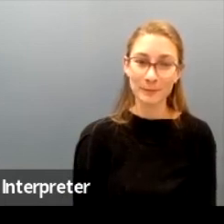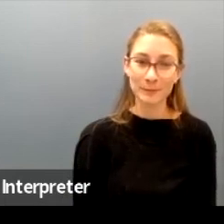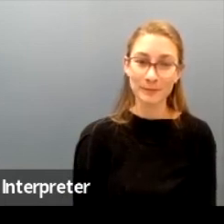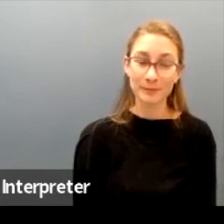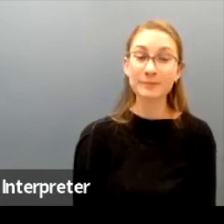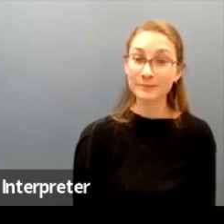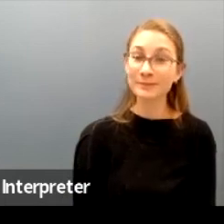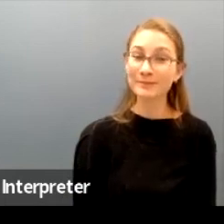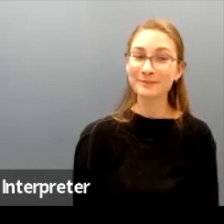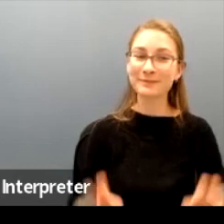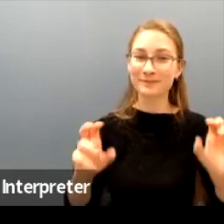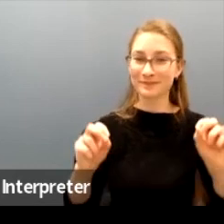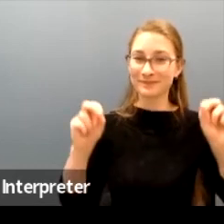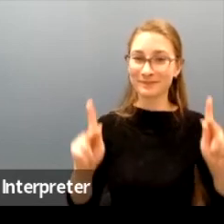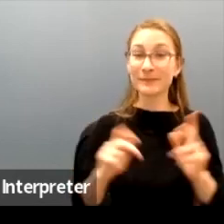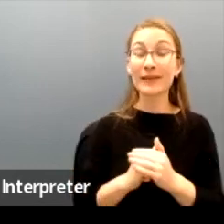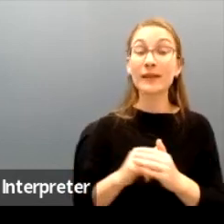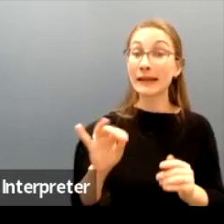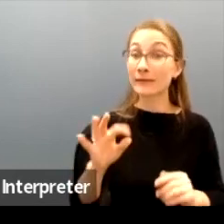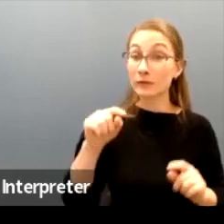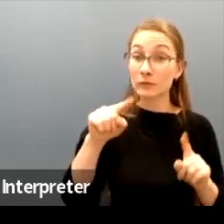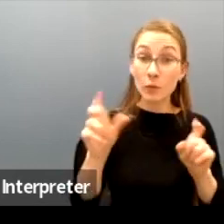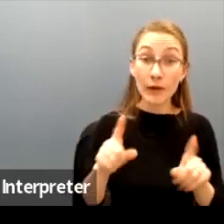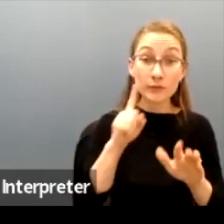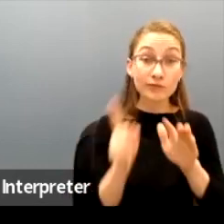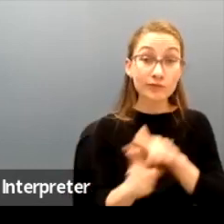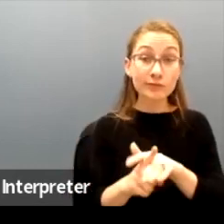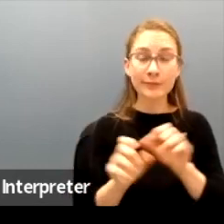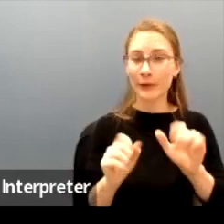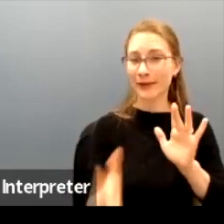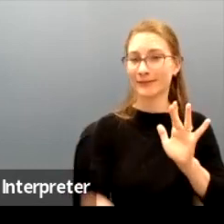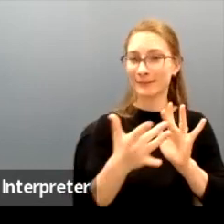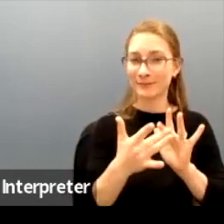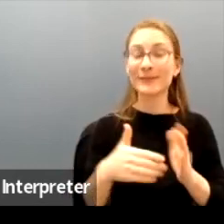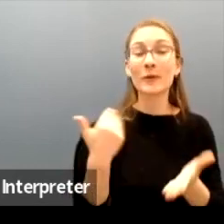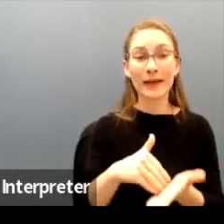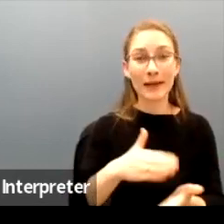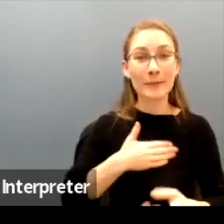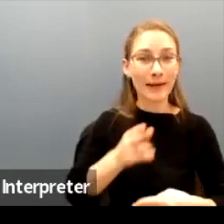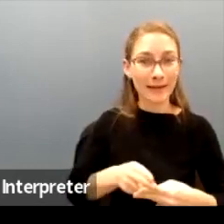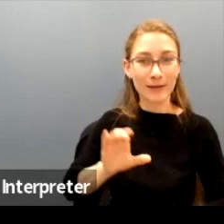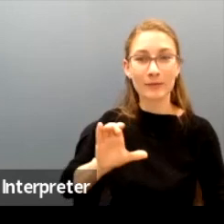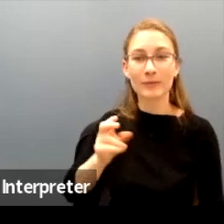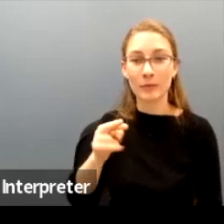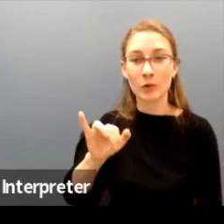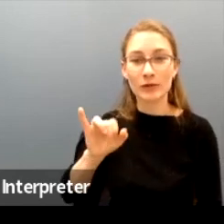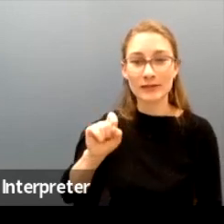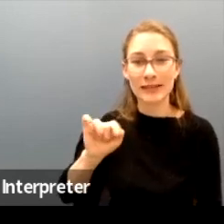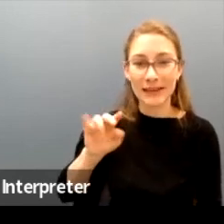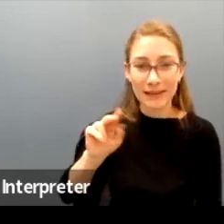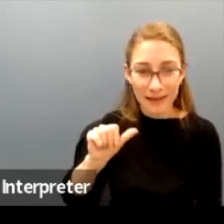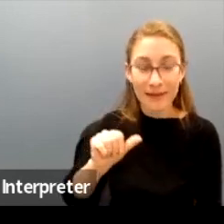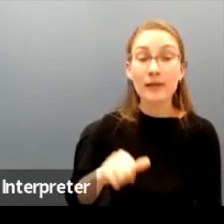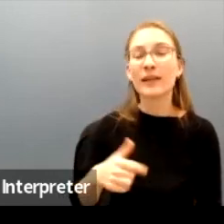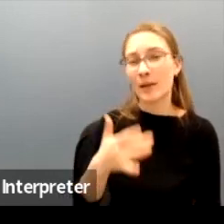Awesome. So if you have any questions, please feel free to get in touch with me. My name again is Christina, but I go by Tina Givner. I'm a speech